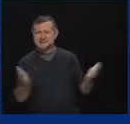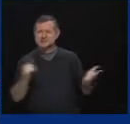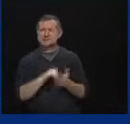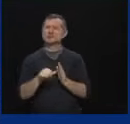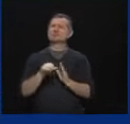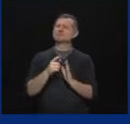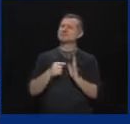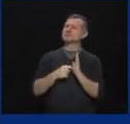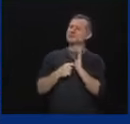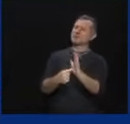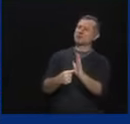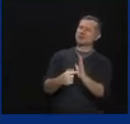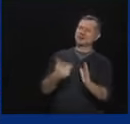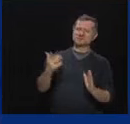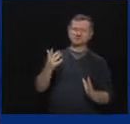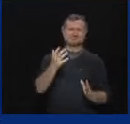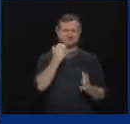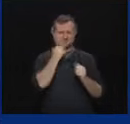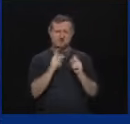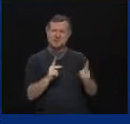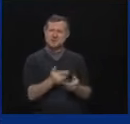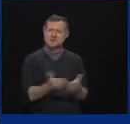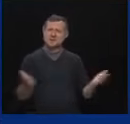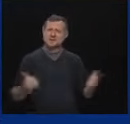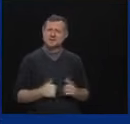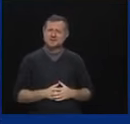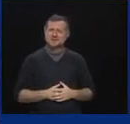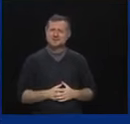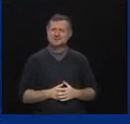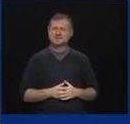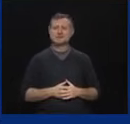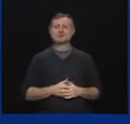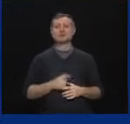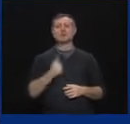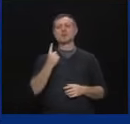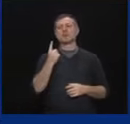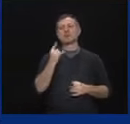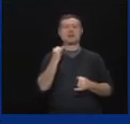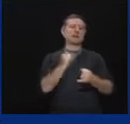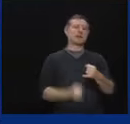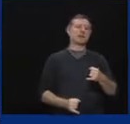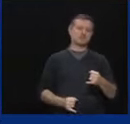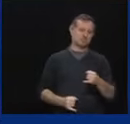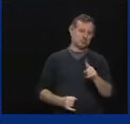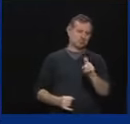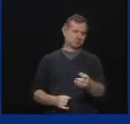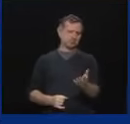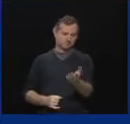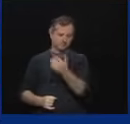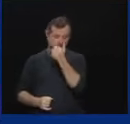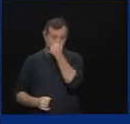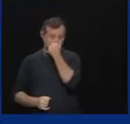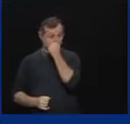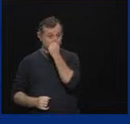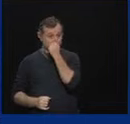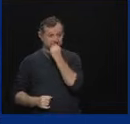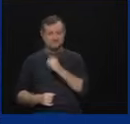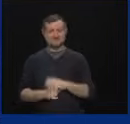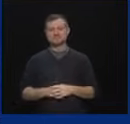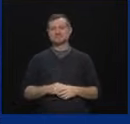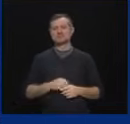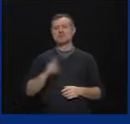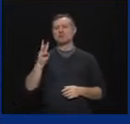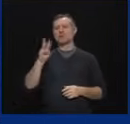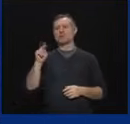most beautiful way. Okay, we just have time for one more question. Governor Andrew Sif is your next question from WNBC in New